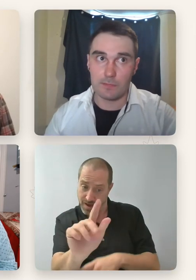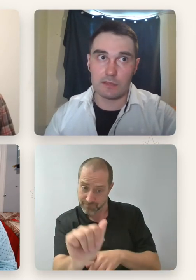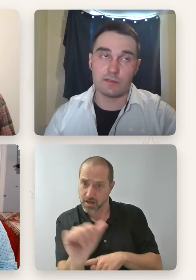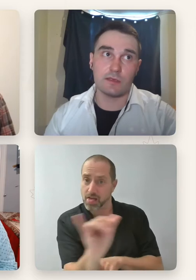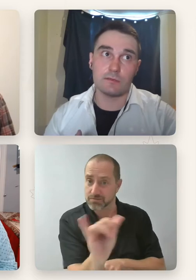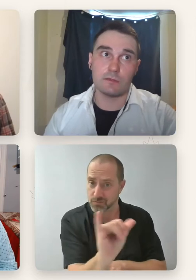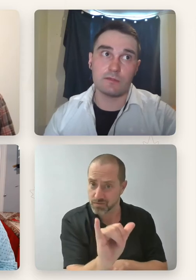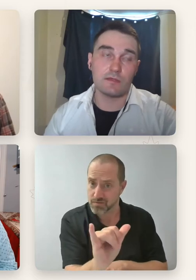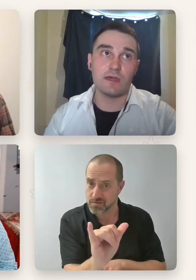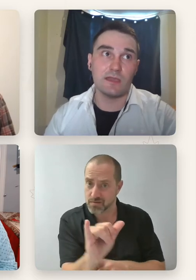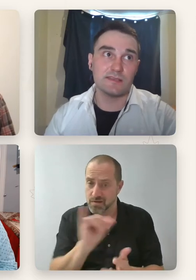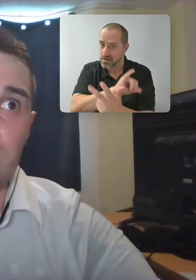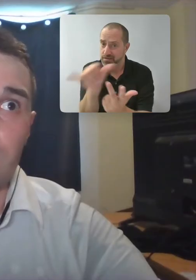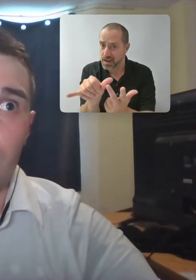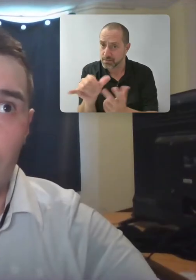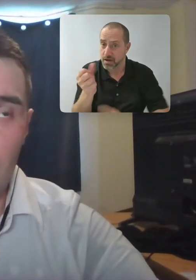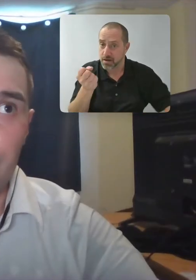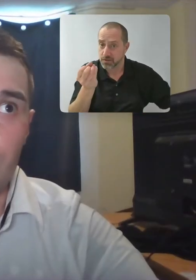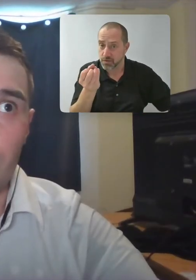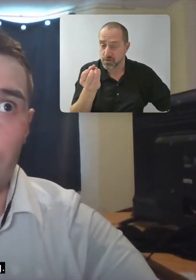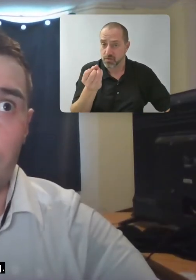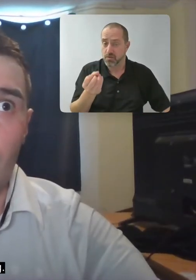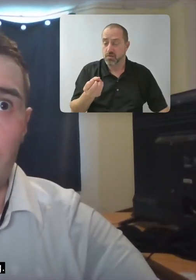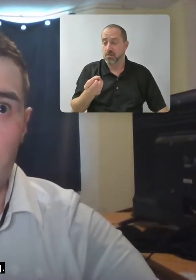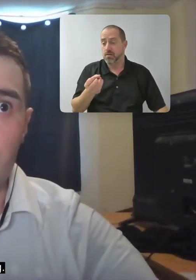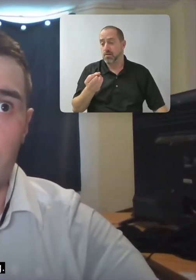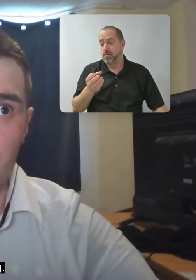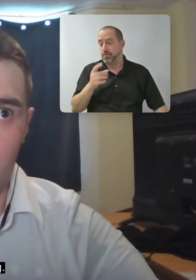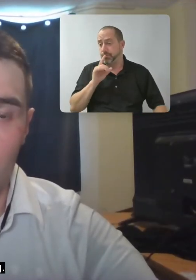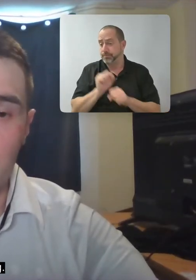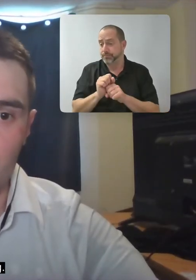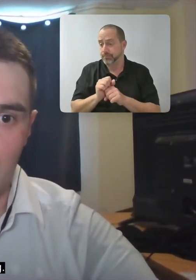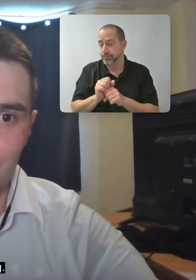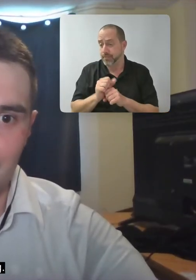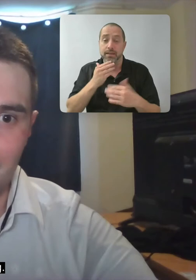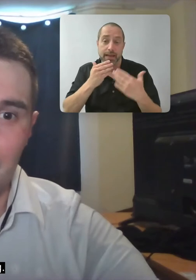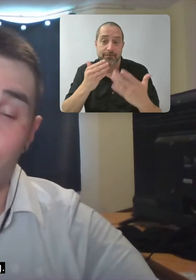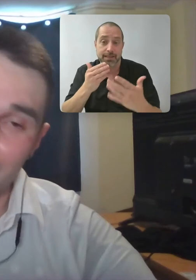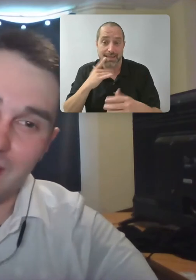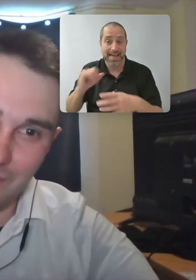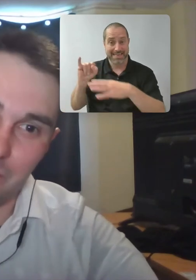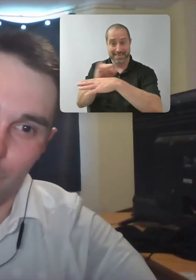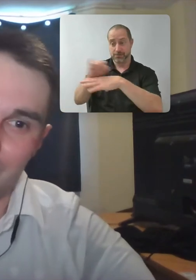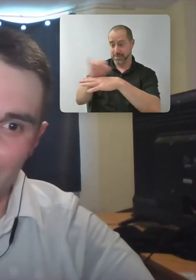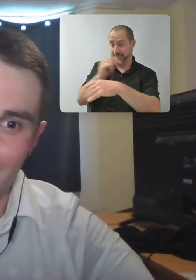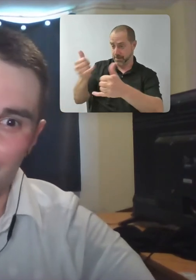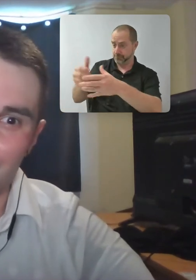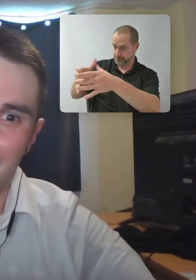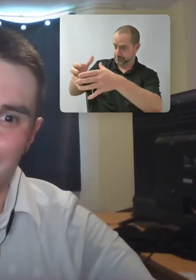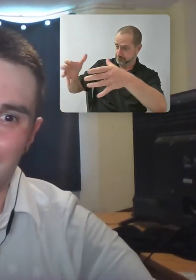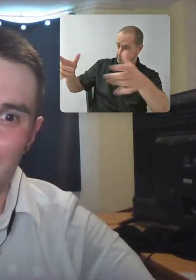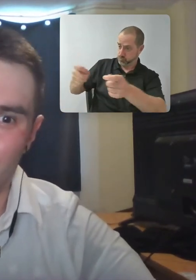the, the thing is, thankfully, the industry is growing and changing. We just have to be part of the